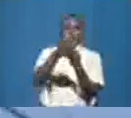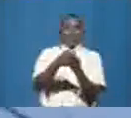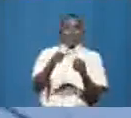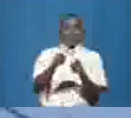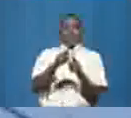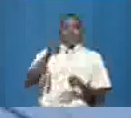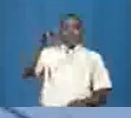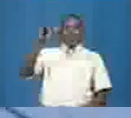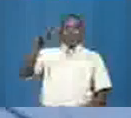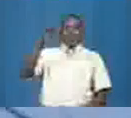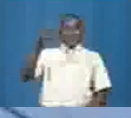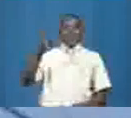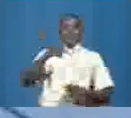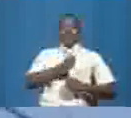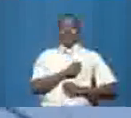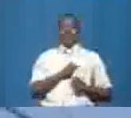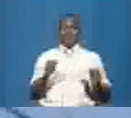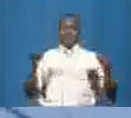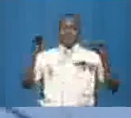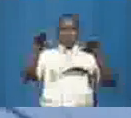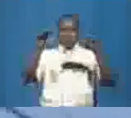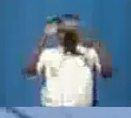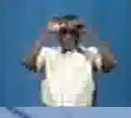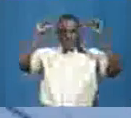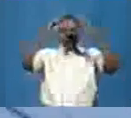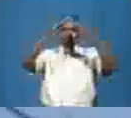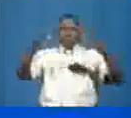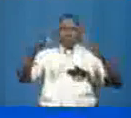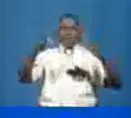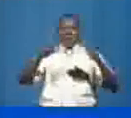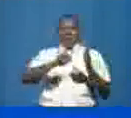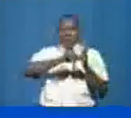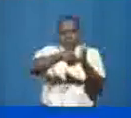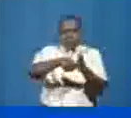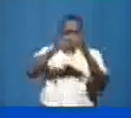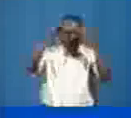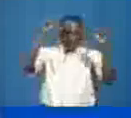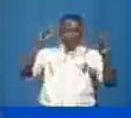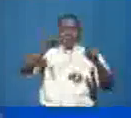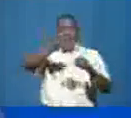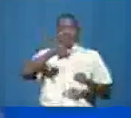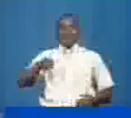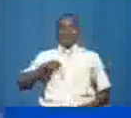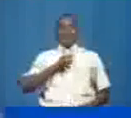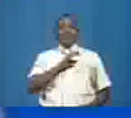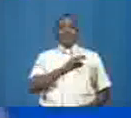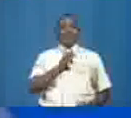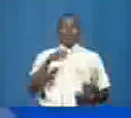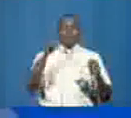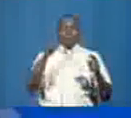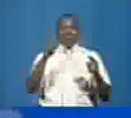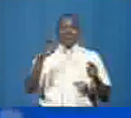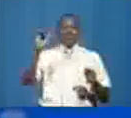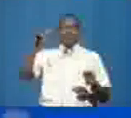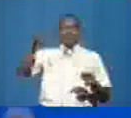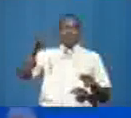And in Niger, soldiers have stormed the presidential palace, holding President Tanja and cabinet captives in what appear to be a